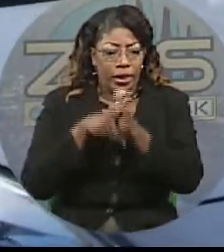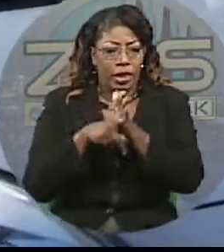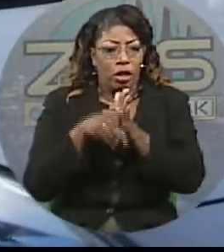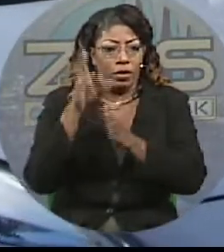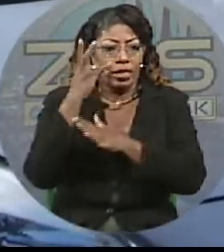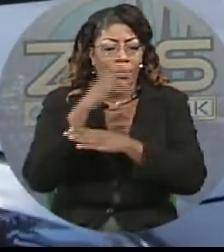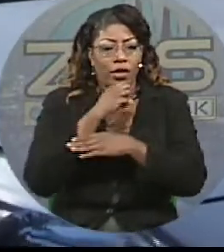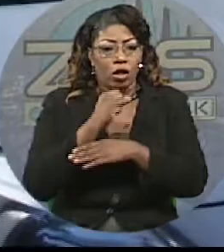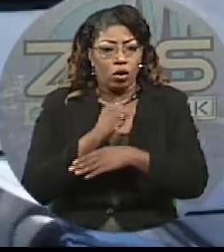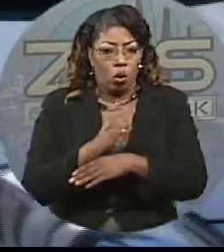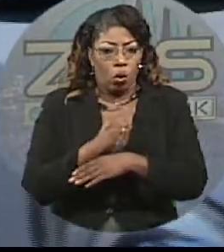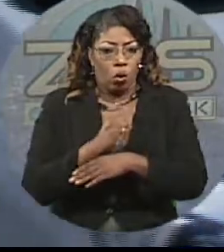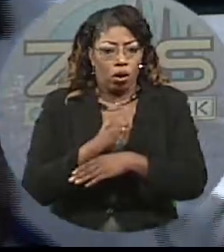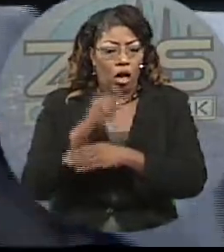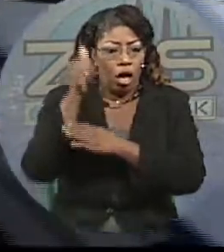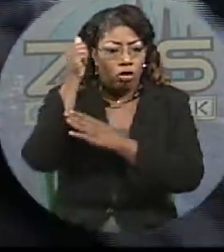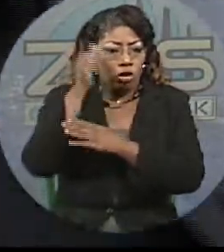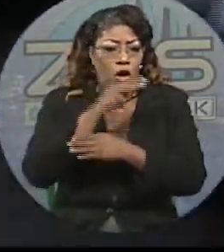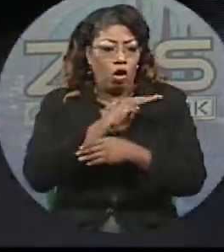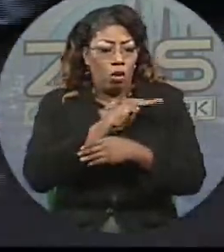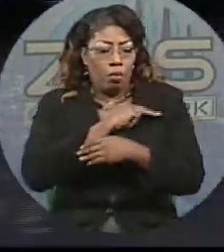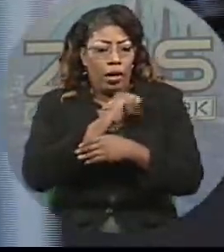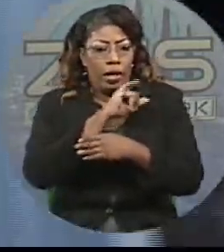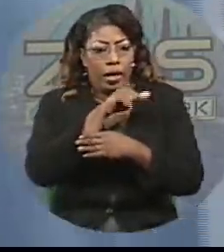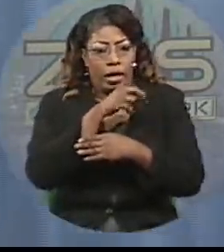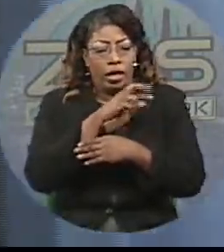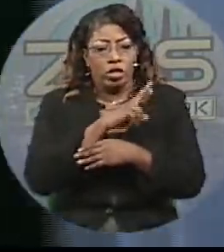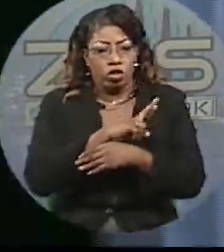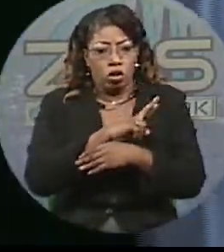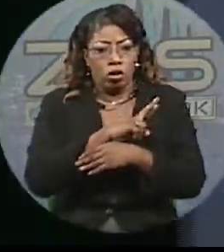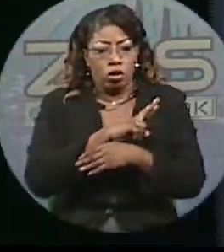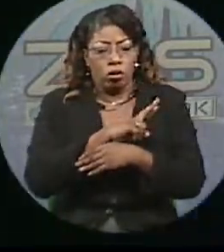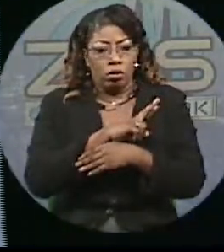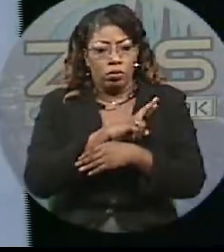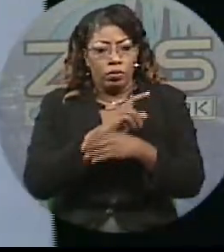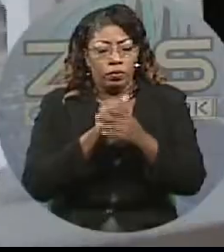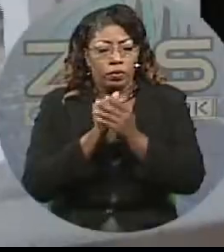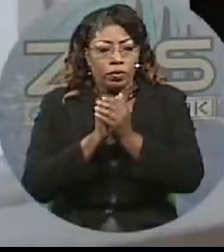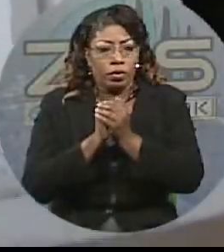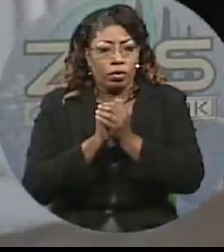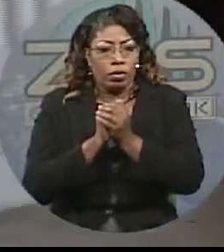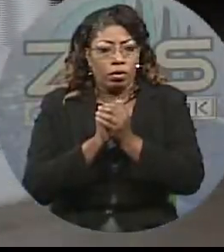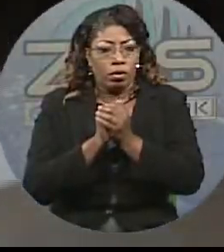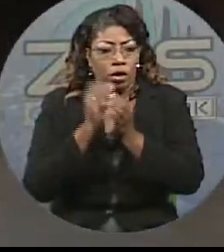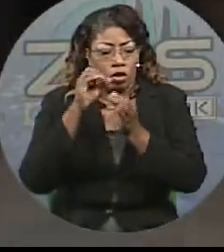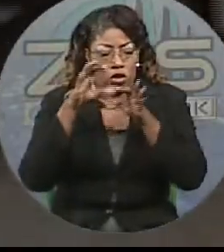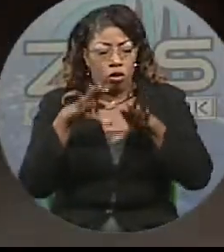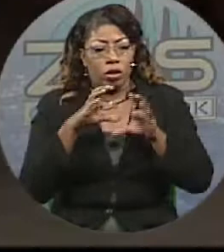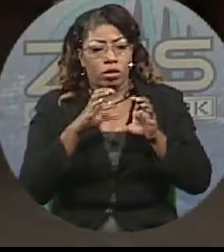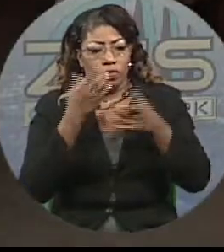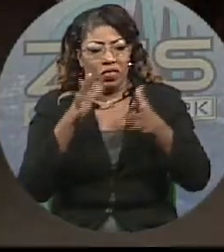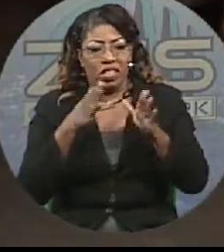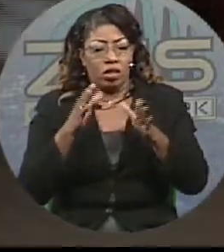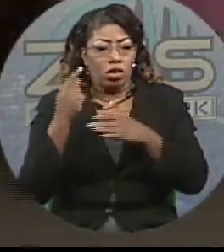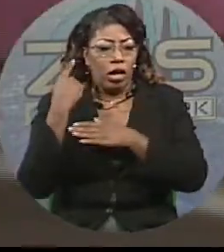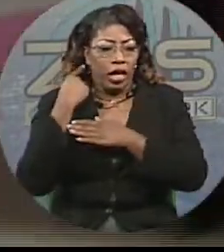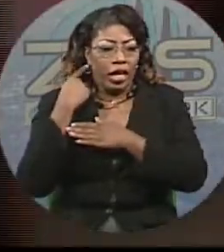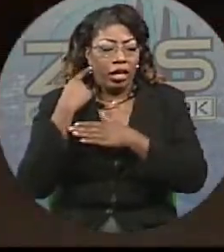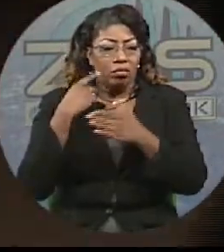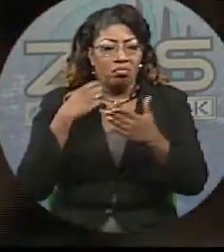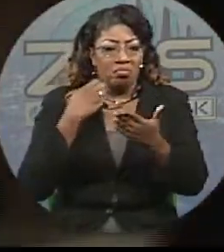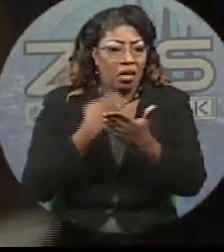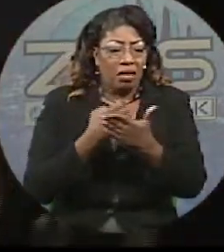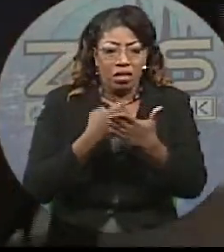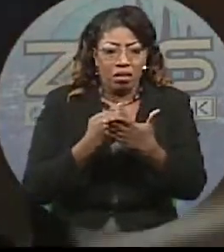17-year-old Enrico Major, the son of convicted drug lord Dwight Major and his wife Keva Major. Jurors have already heard evidence from a number of